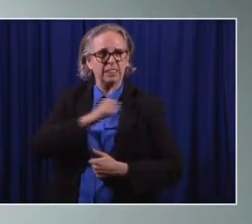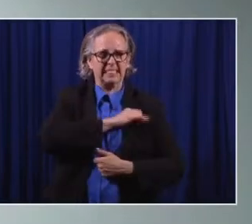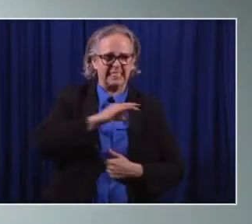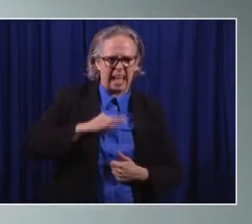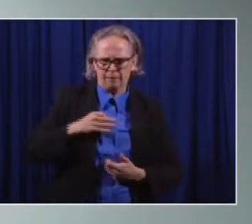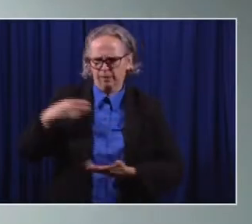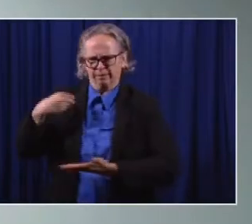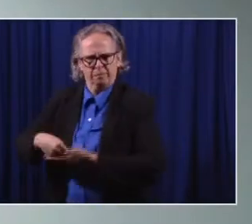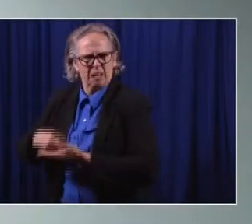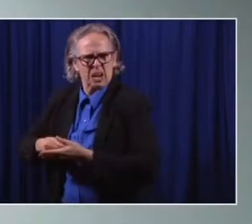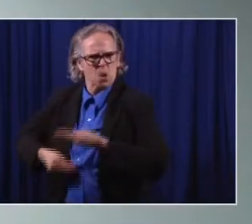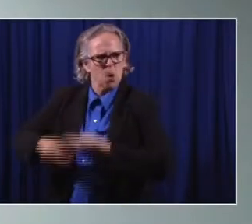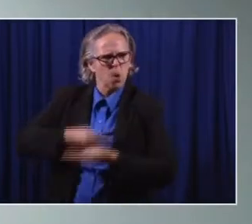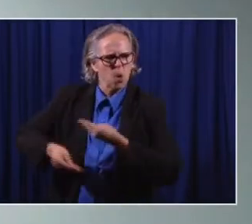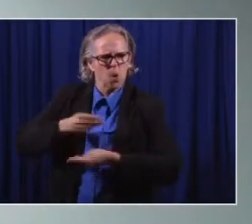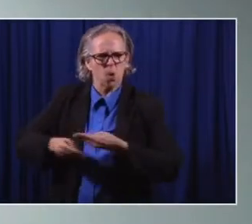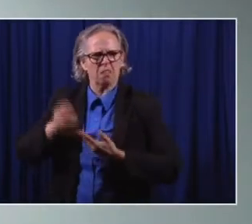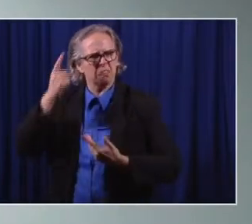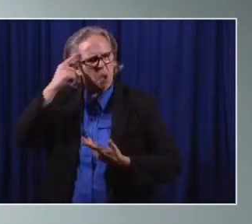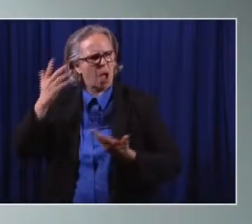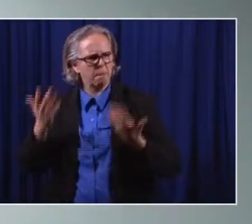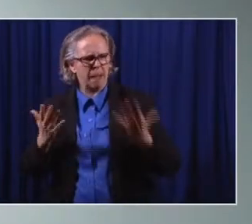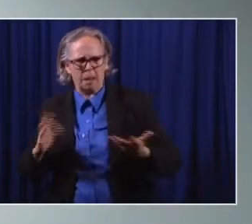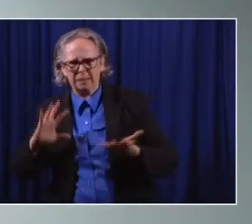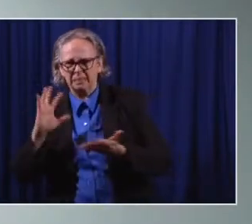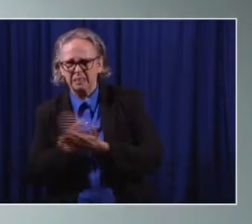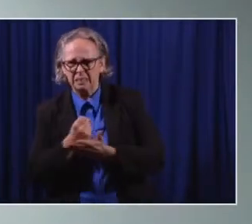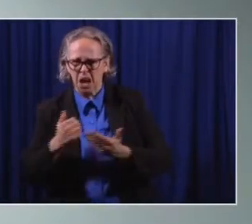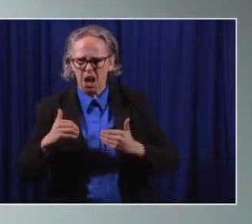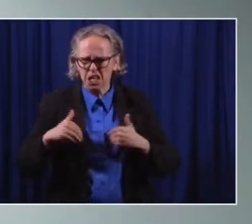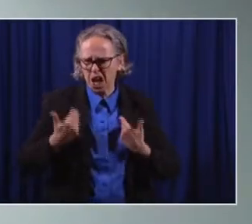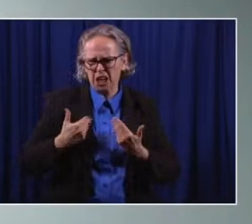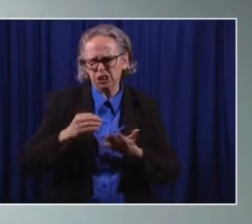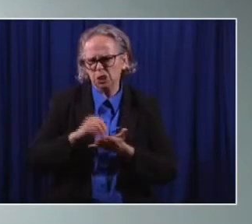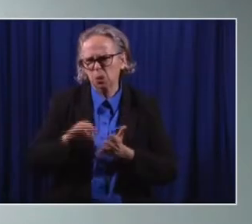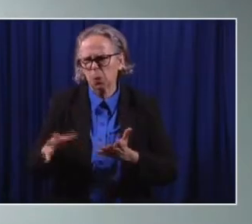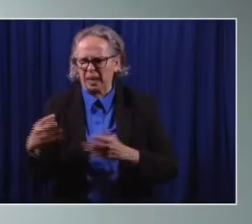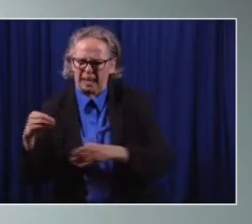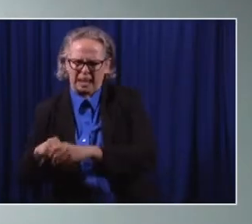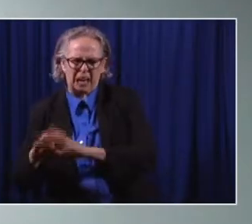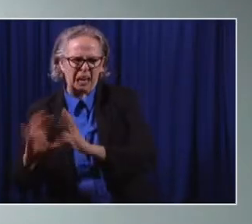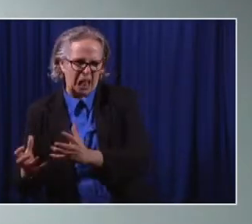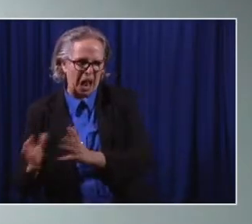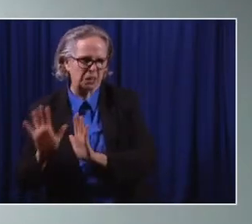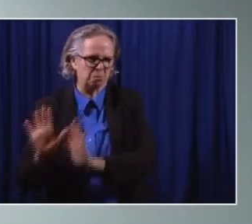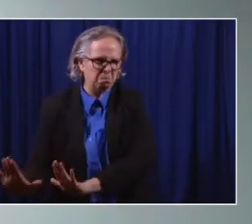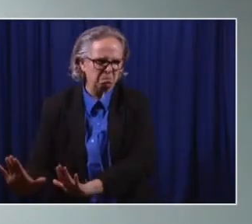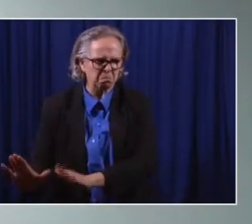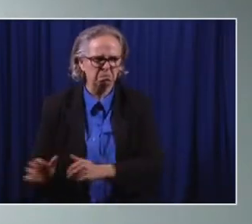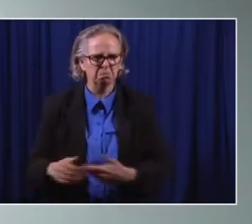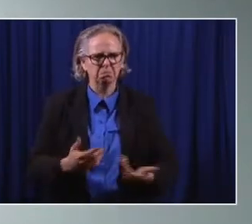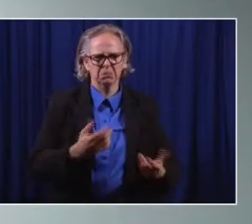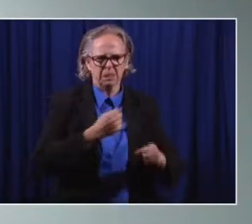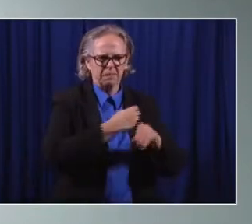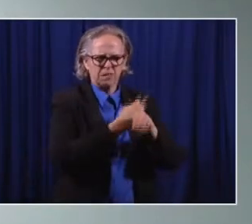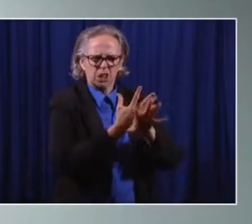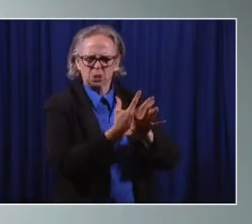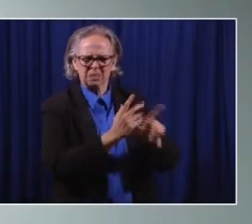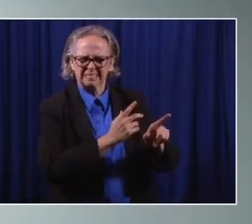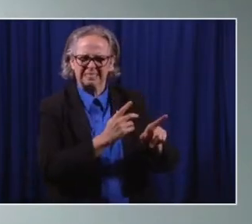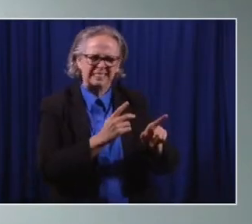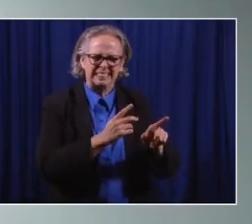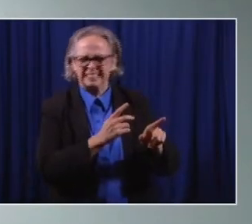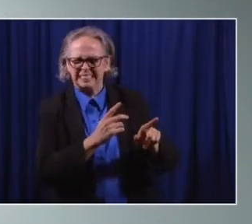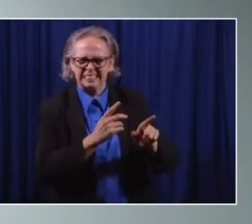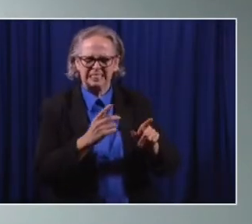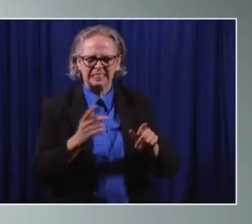bringing in the younger students. But as we looked at that, we felt we need our students in front of us. It's been about 22